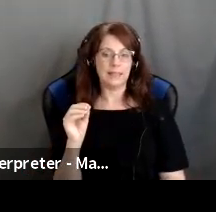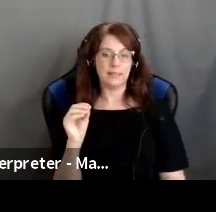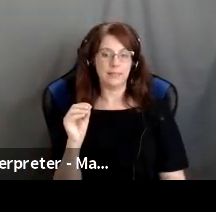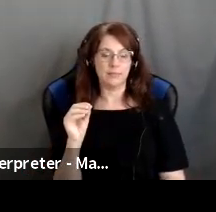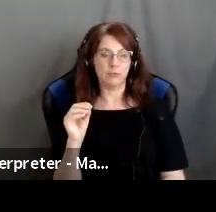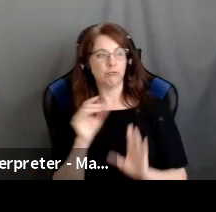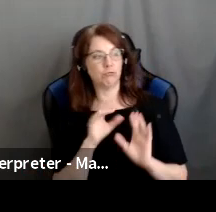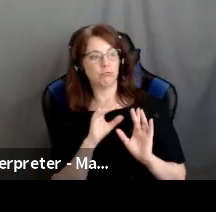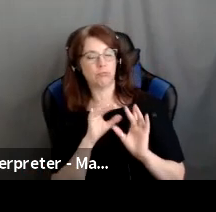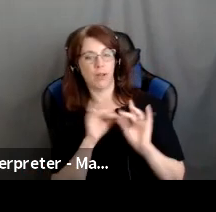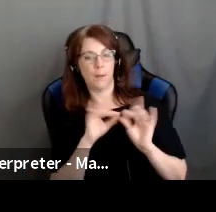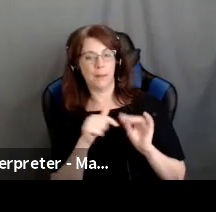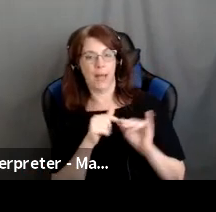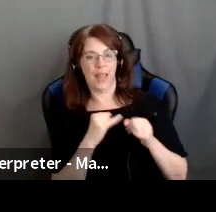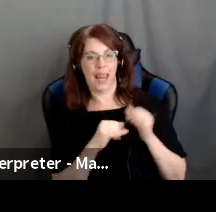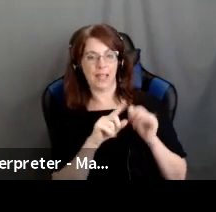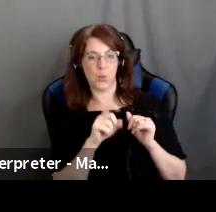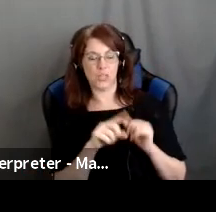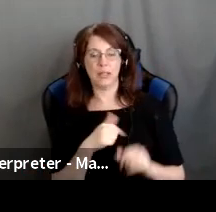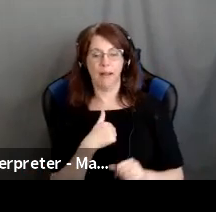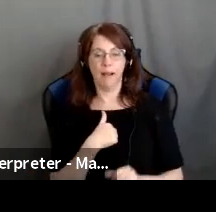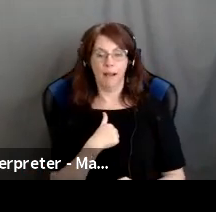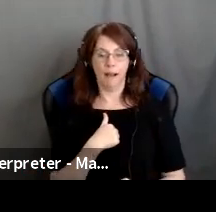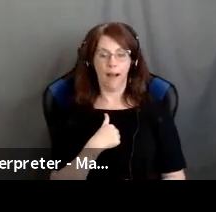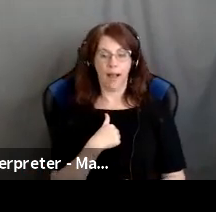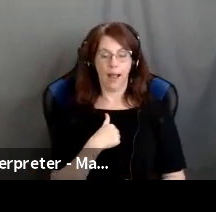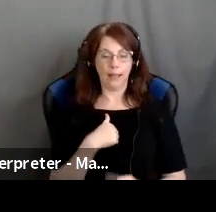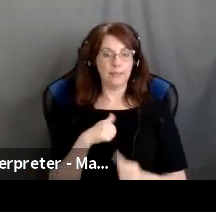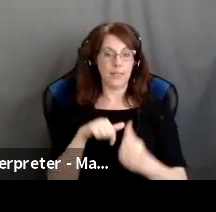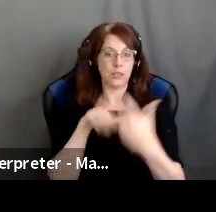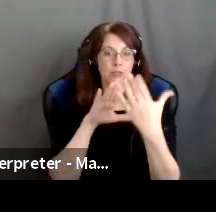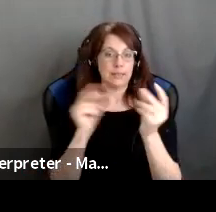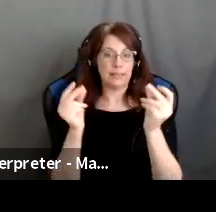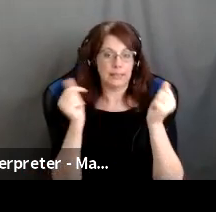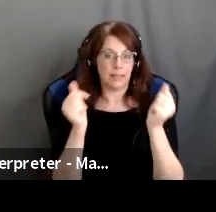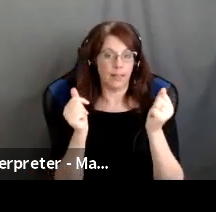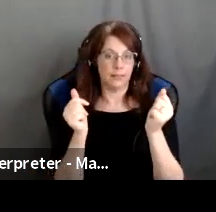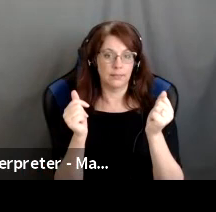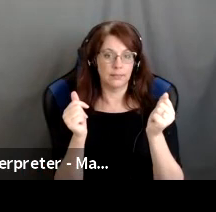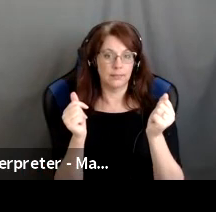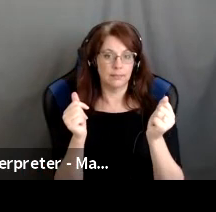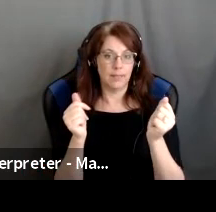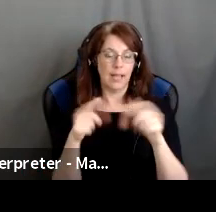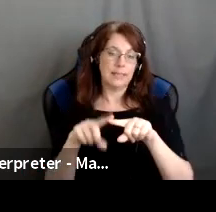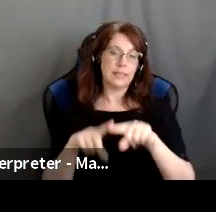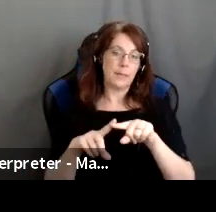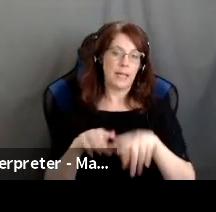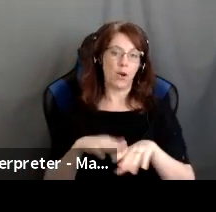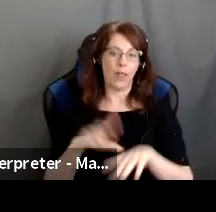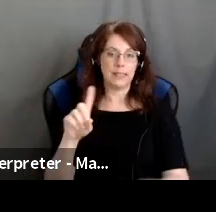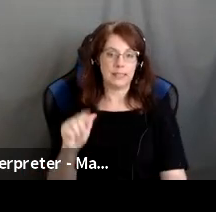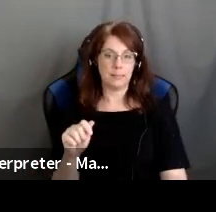off your last question, I actually address it instantly. And I think depending on the